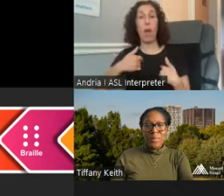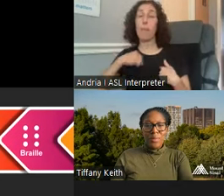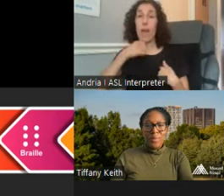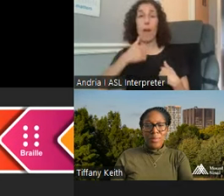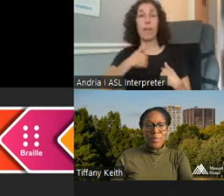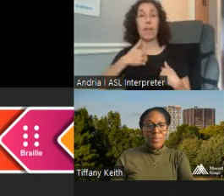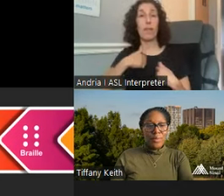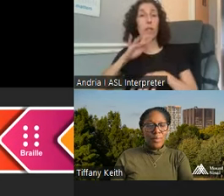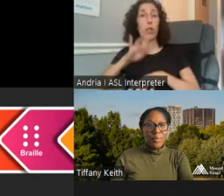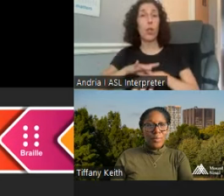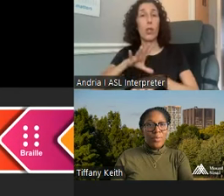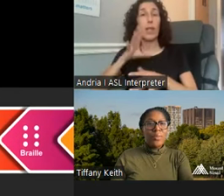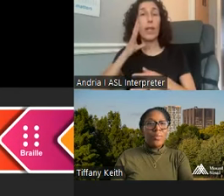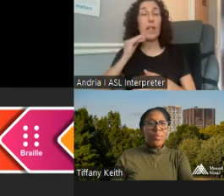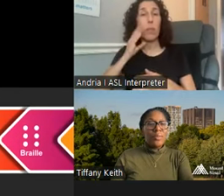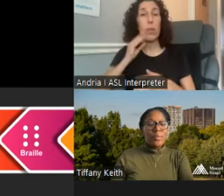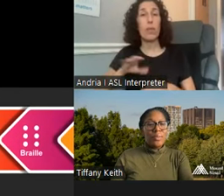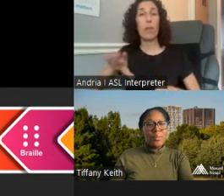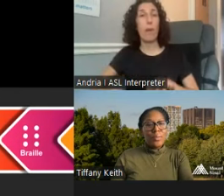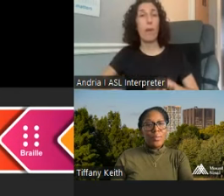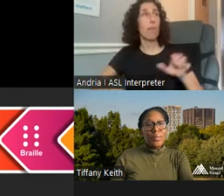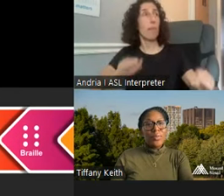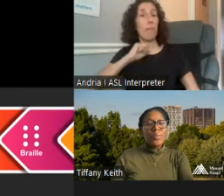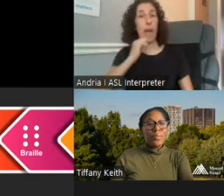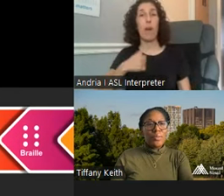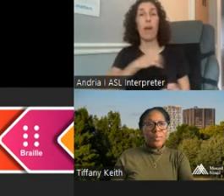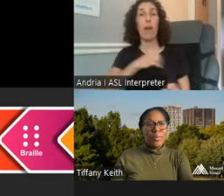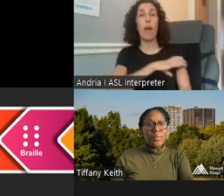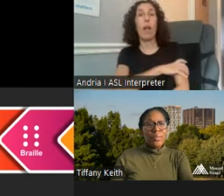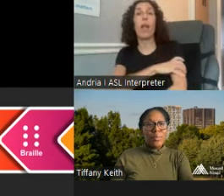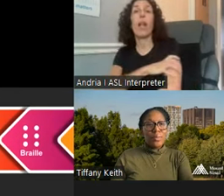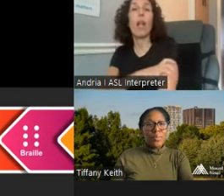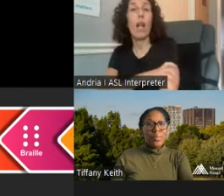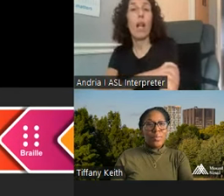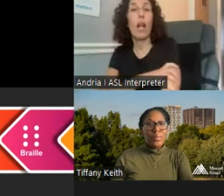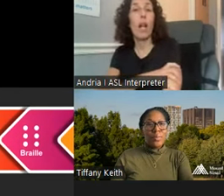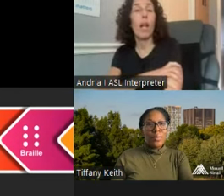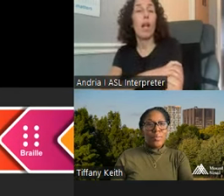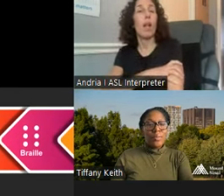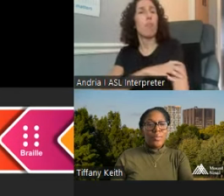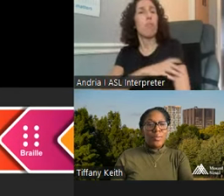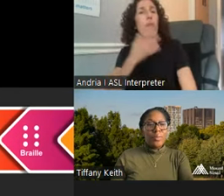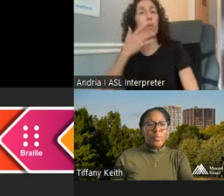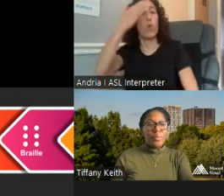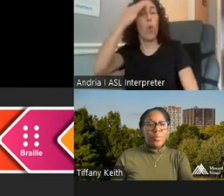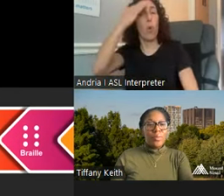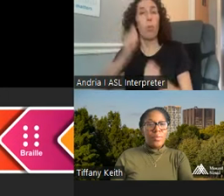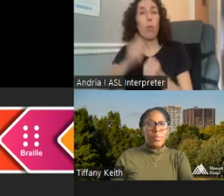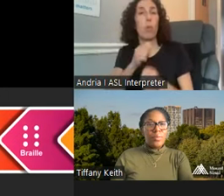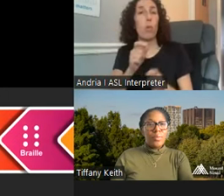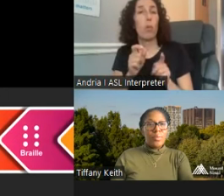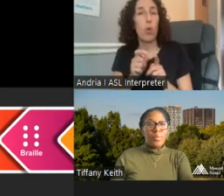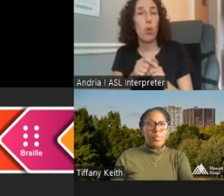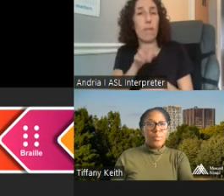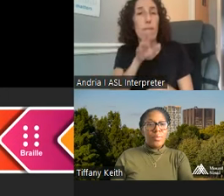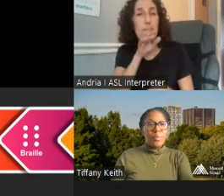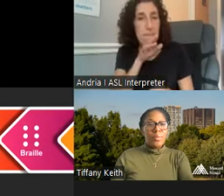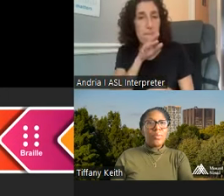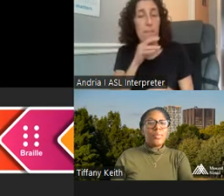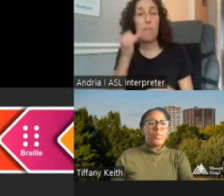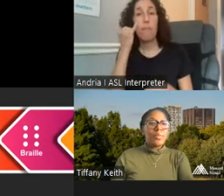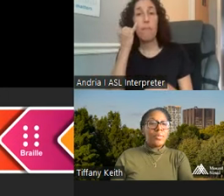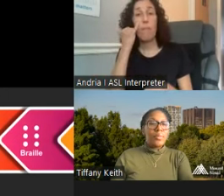I like that verbal guidance. Other people don't. Other people would rather just be taken to where they're going and not have to deal with all that. It's a personal preference. But if they do want